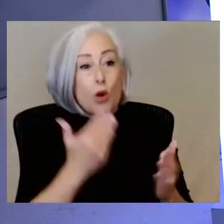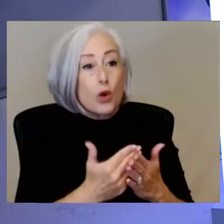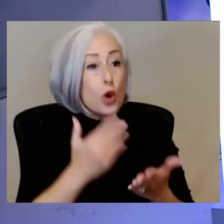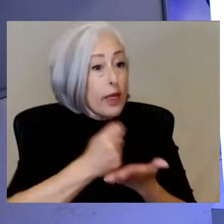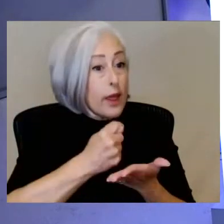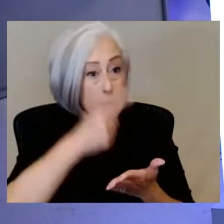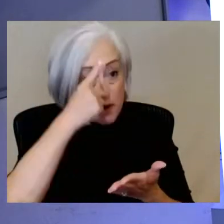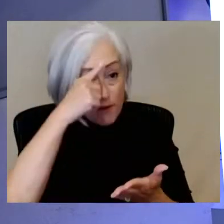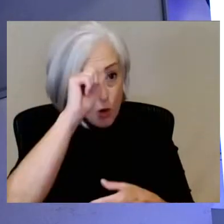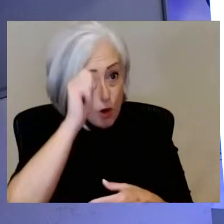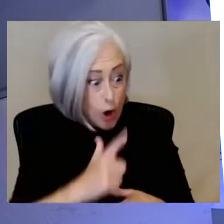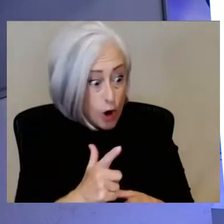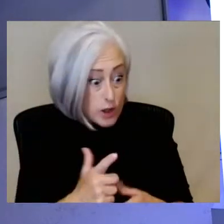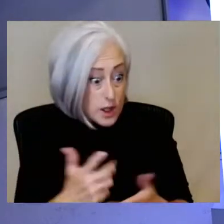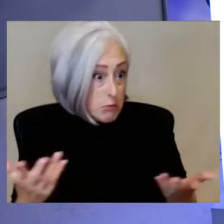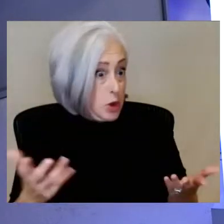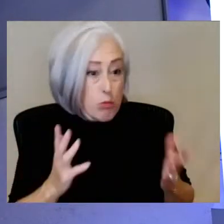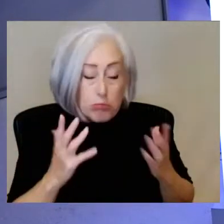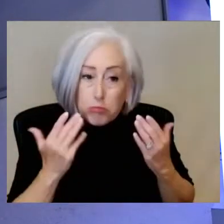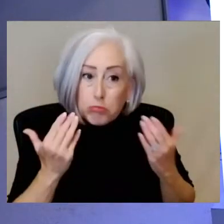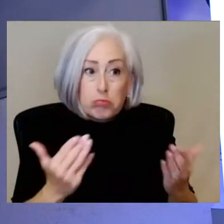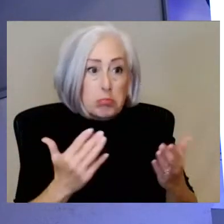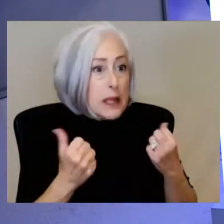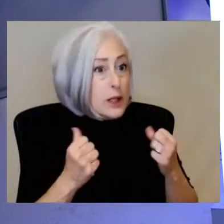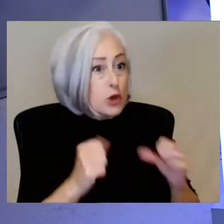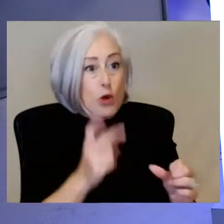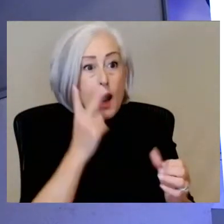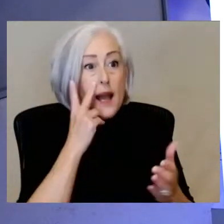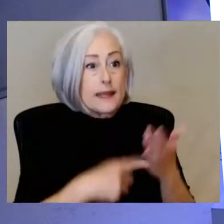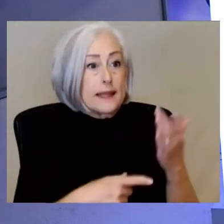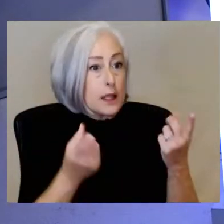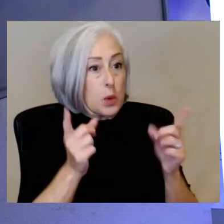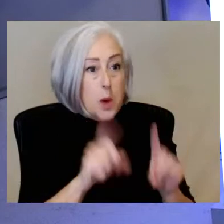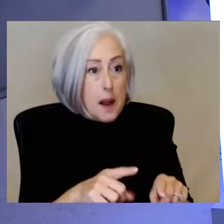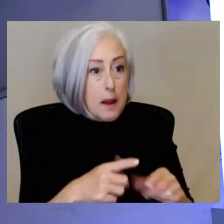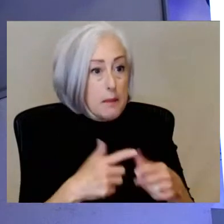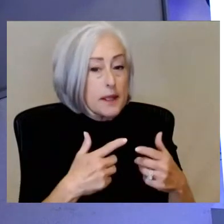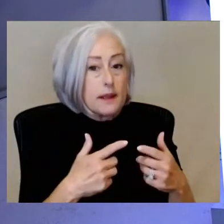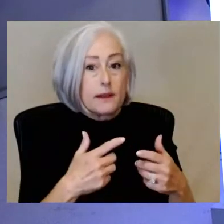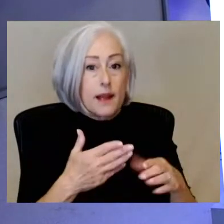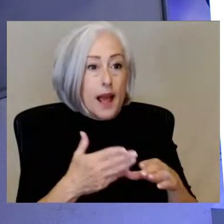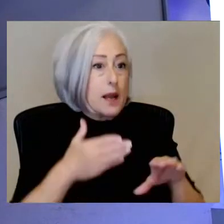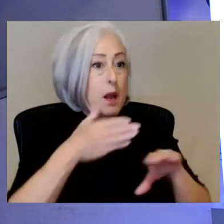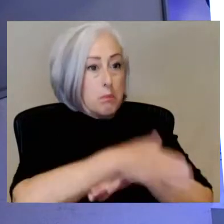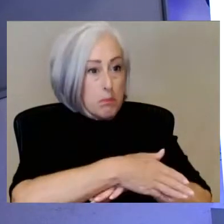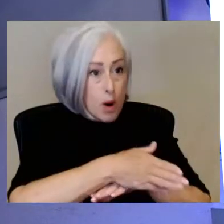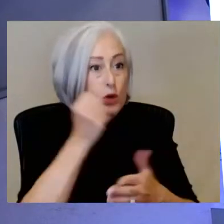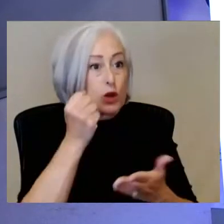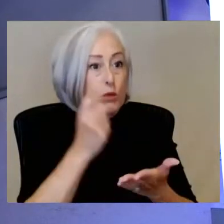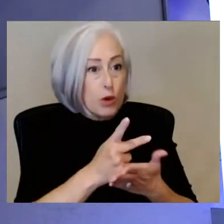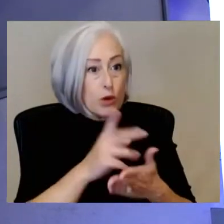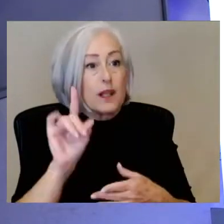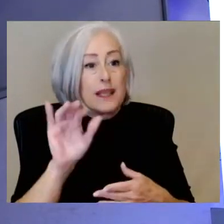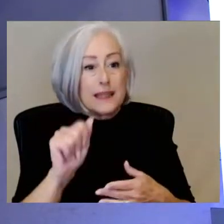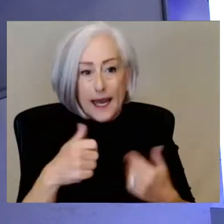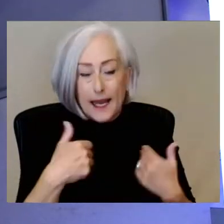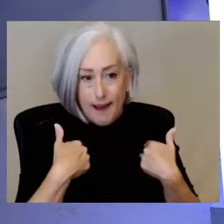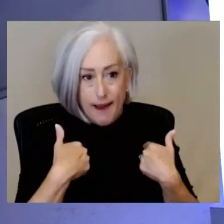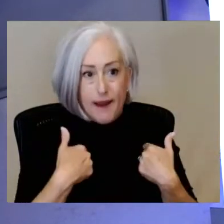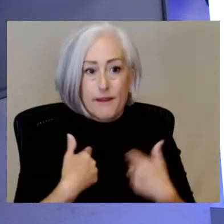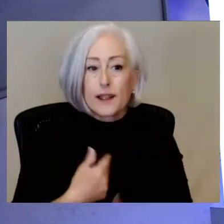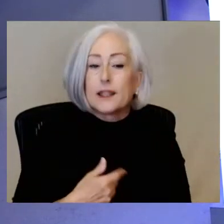is we're going to try this, and we'll see how the post-approval data looks, I think, is kind of what they were talking about.